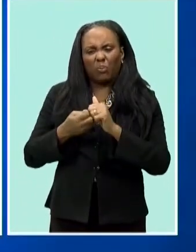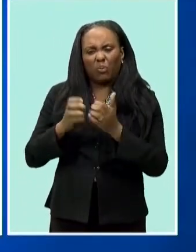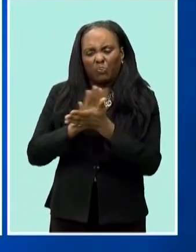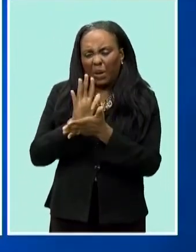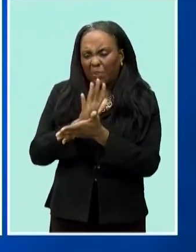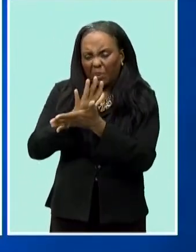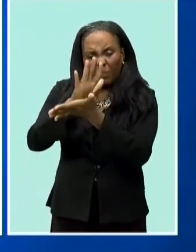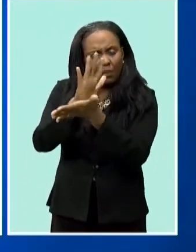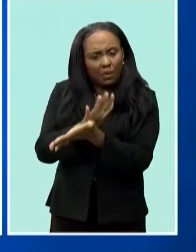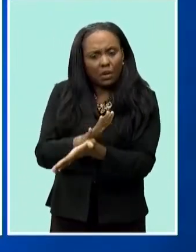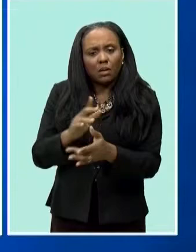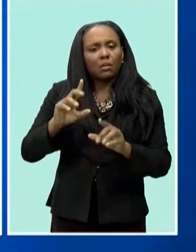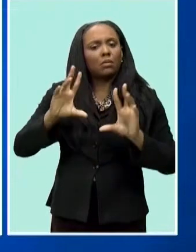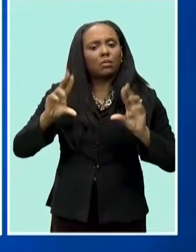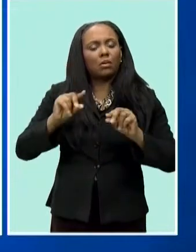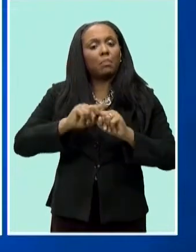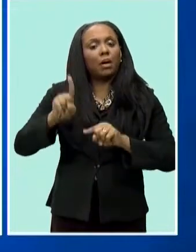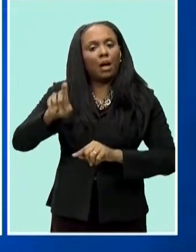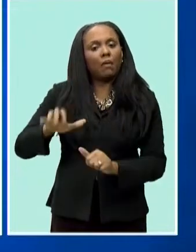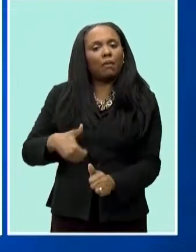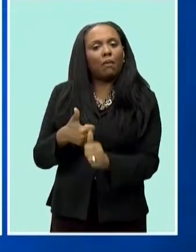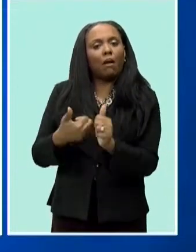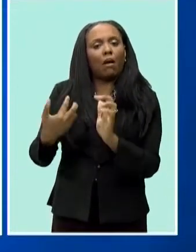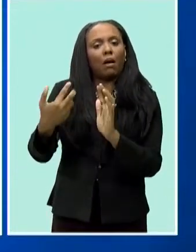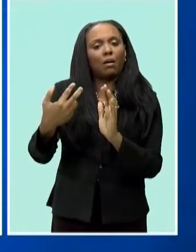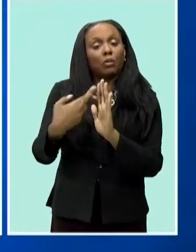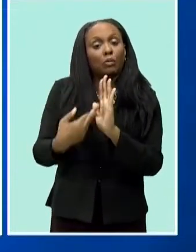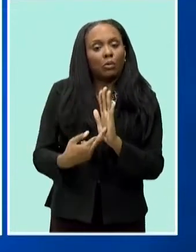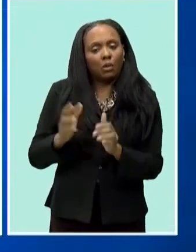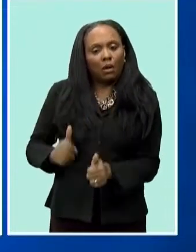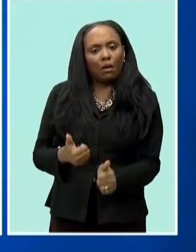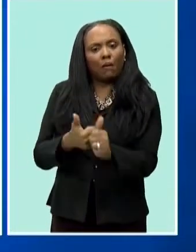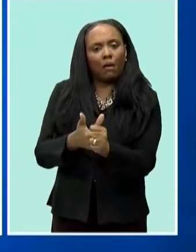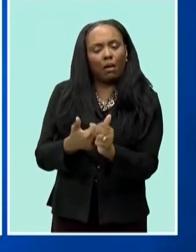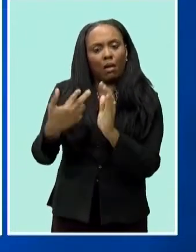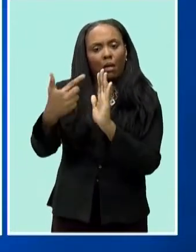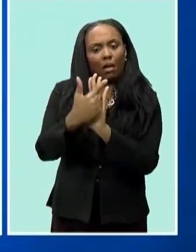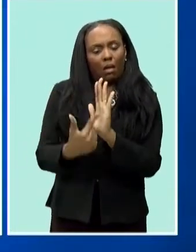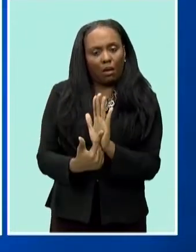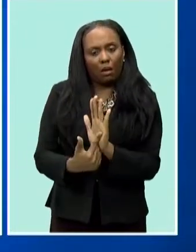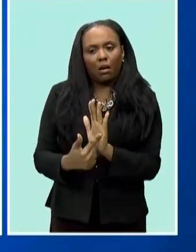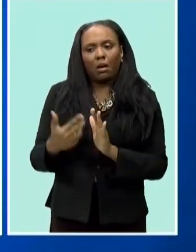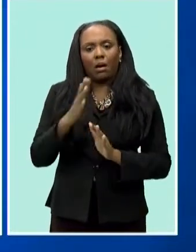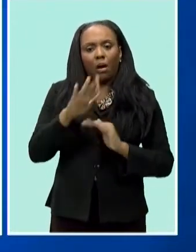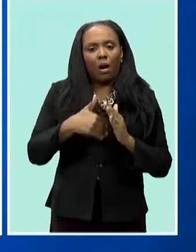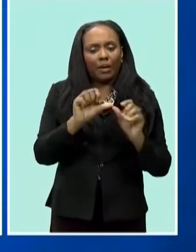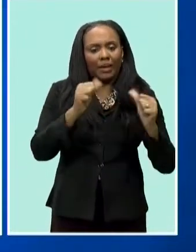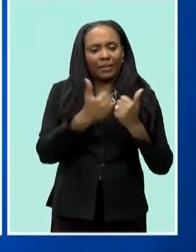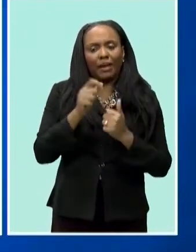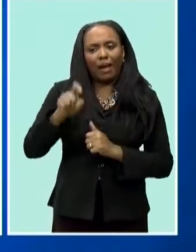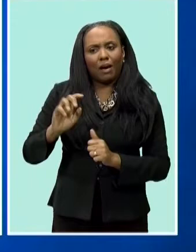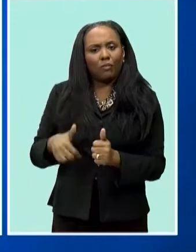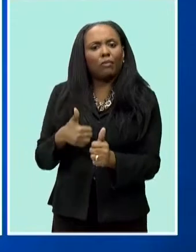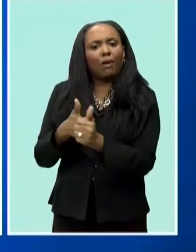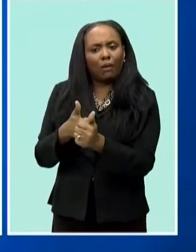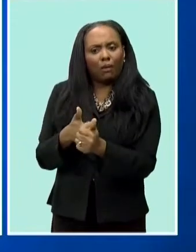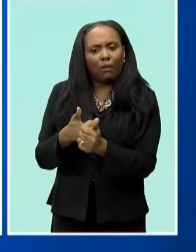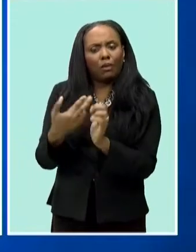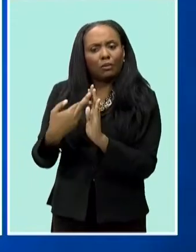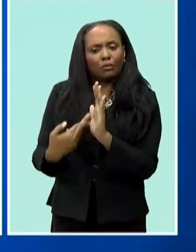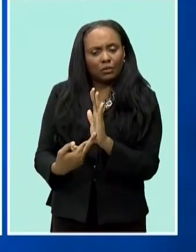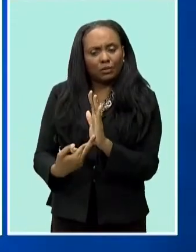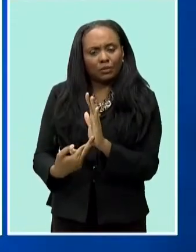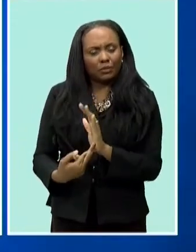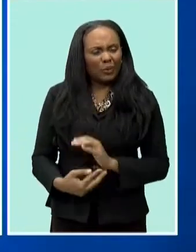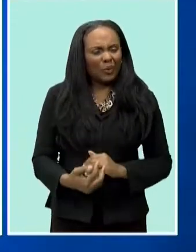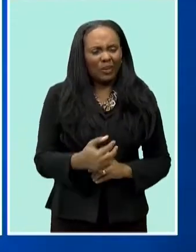for employers, and particularly parastatal employers or agencies of the government. There can't be